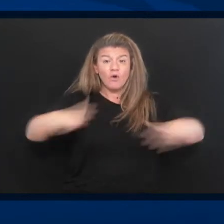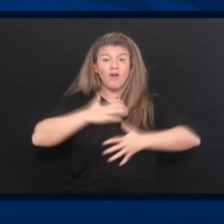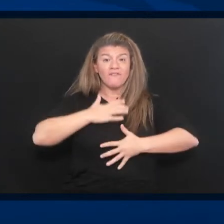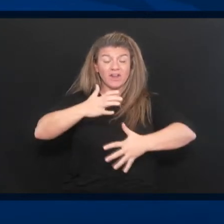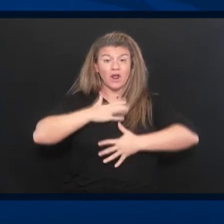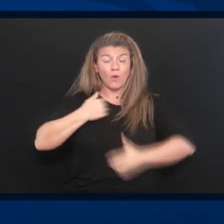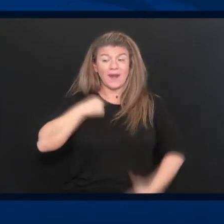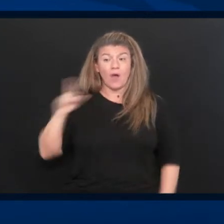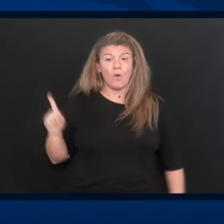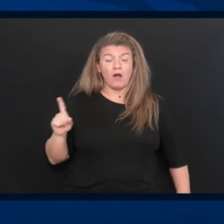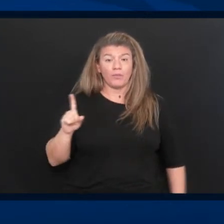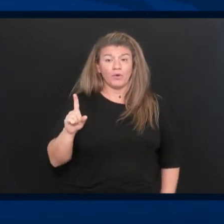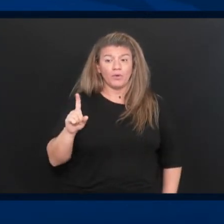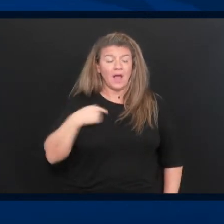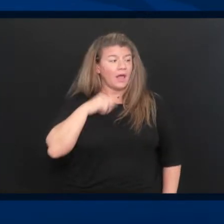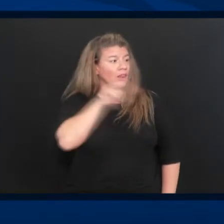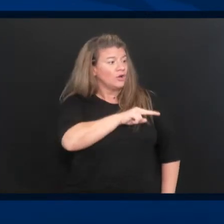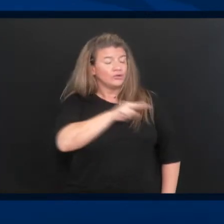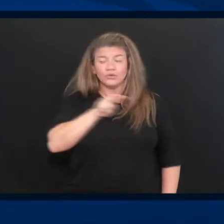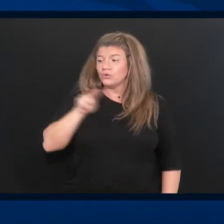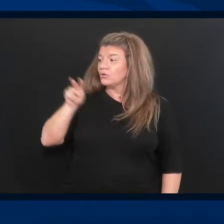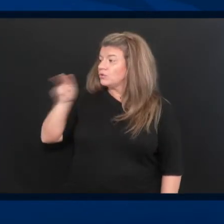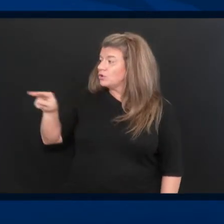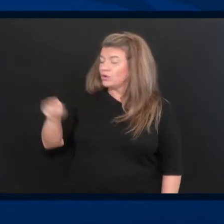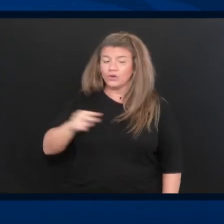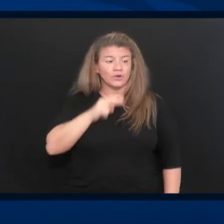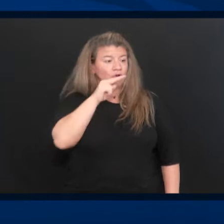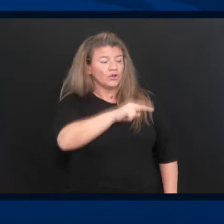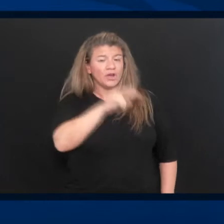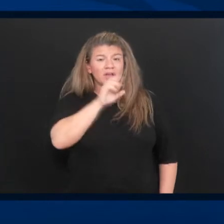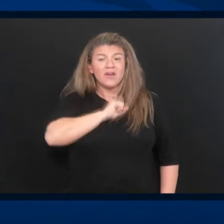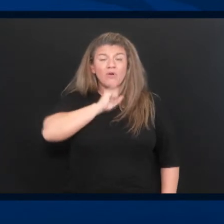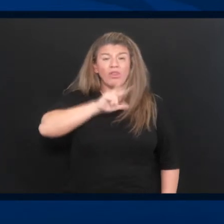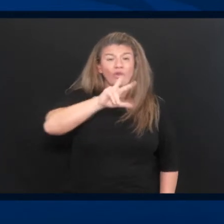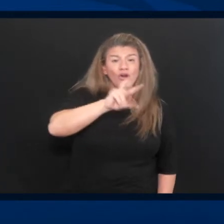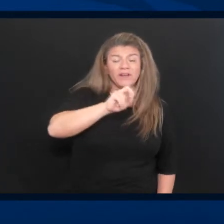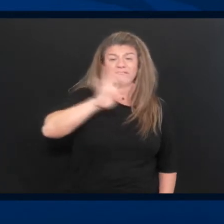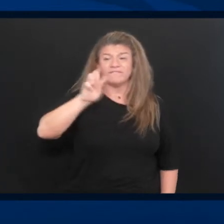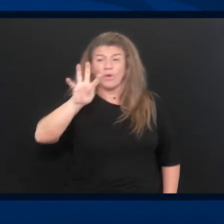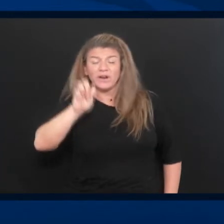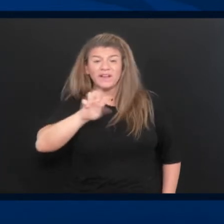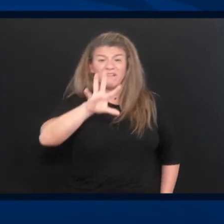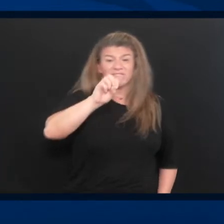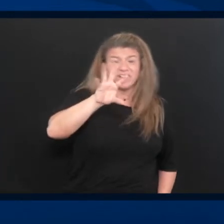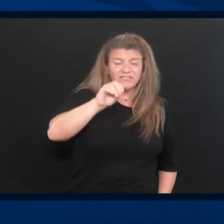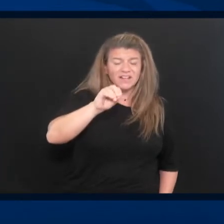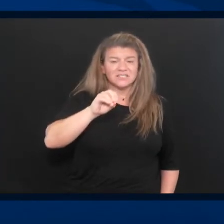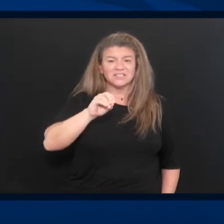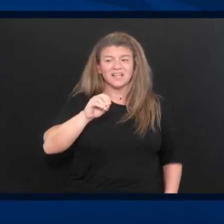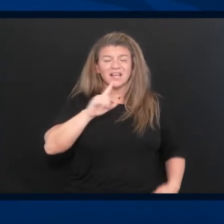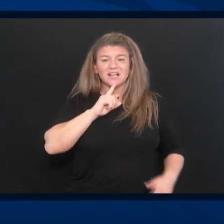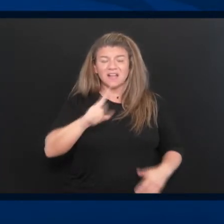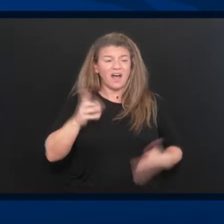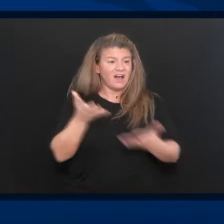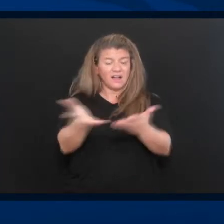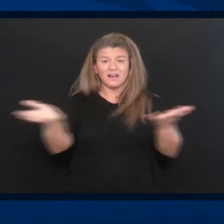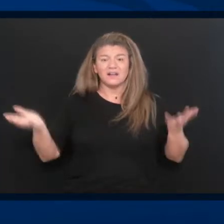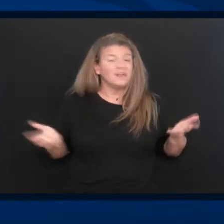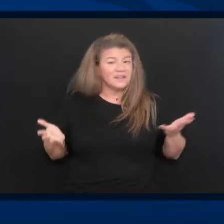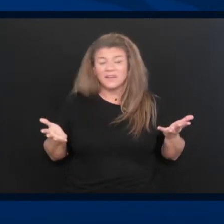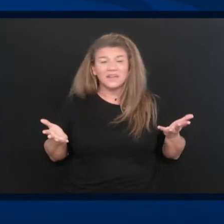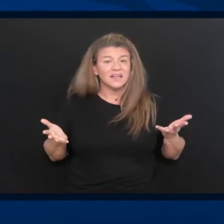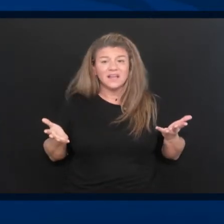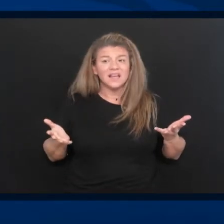walked through, I was looking in the rooms, and there were people in their 30s and their 40s and their 50s. It was all age groups, and it was